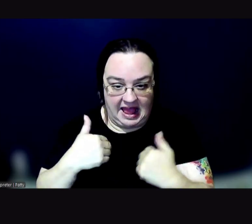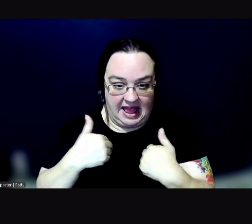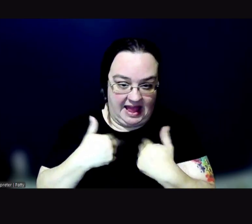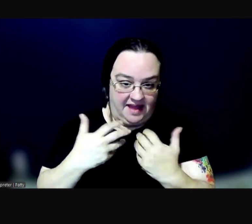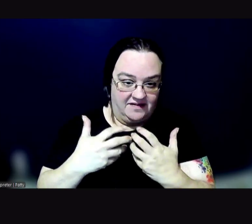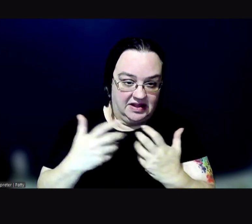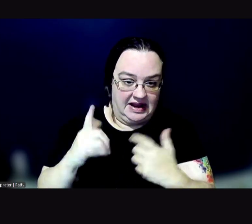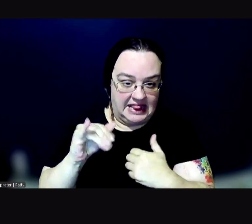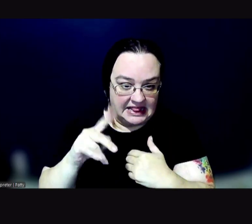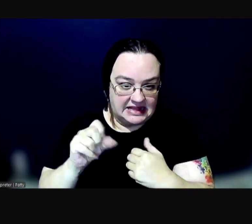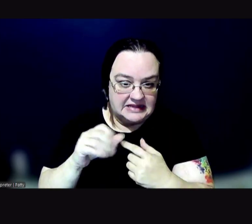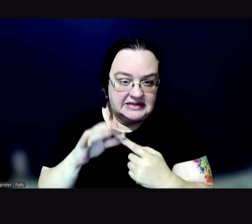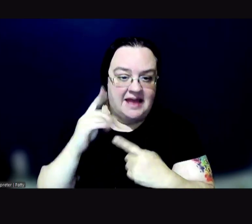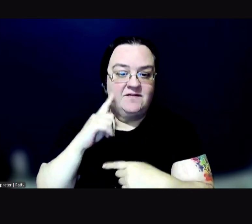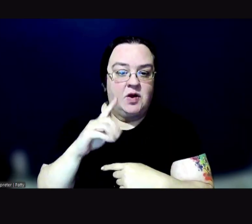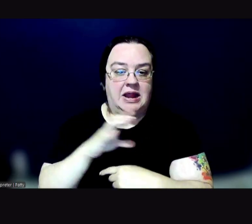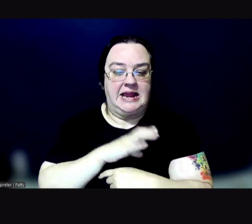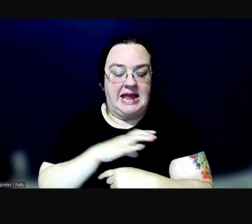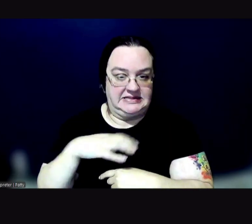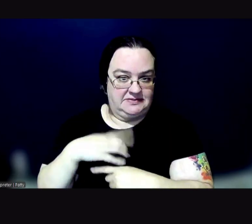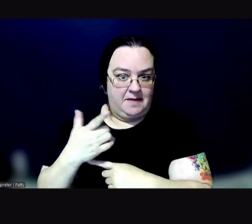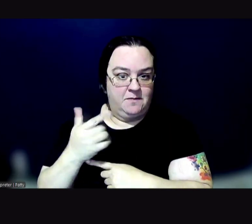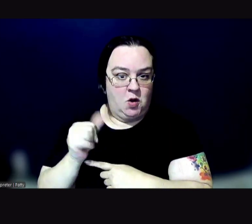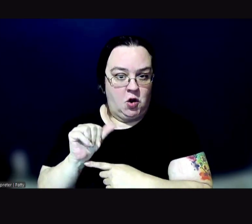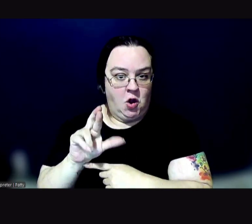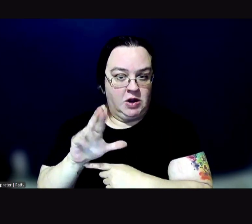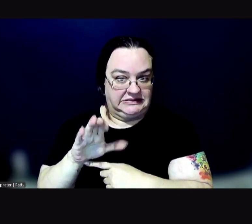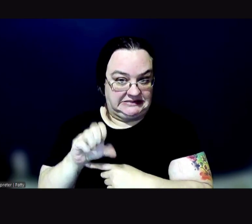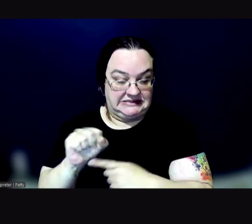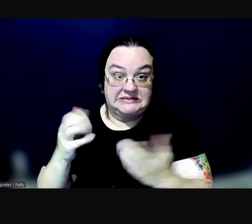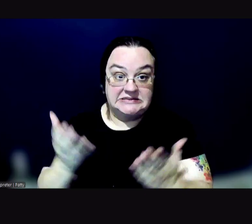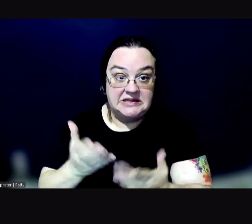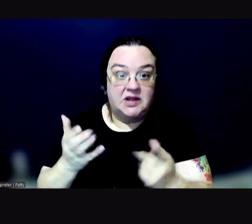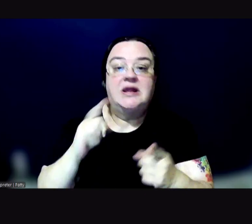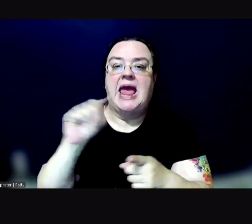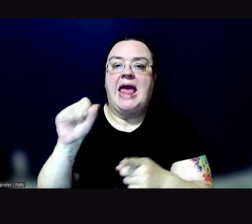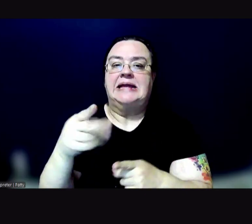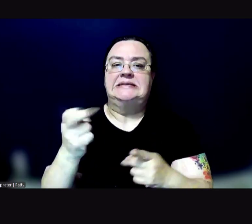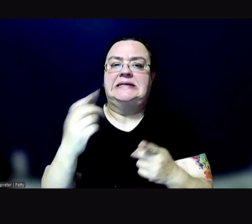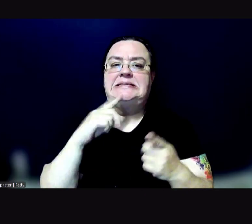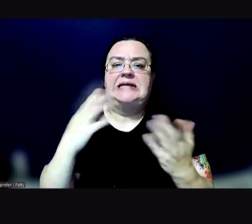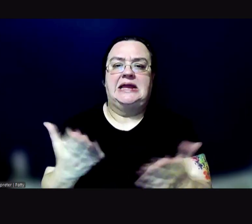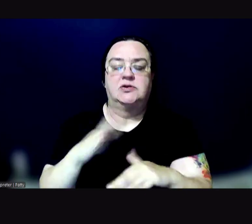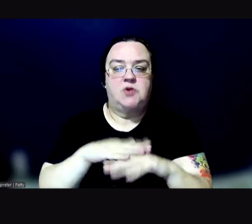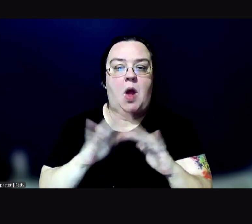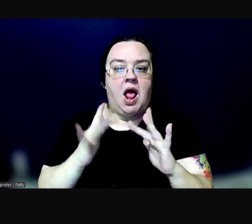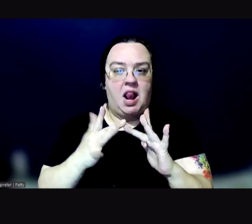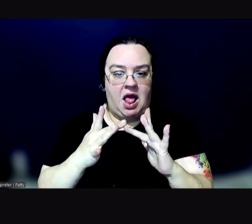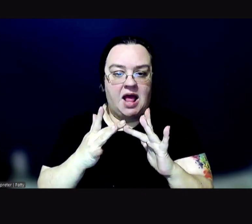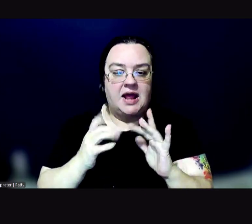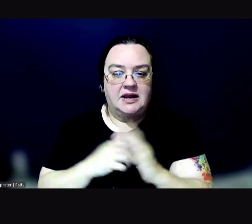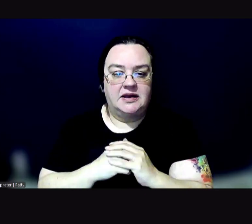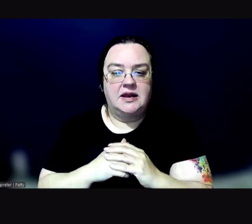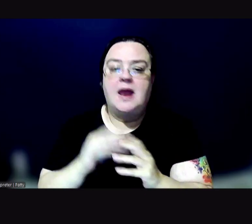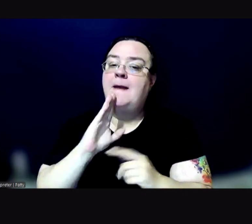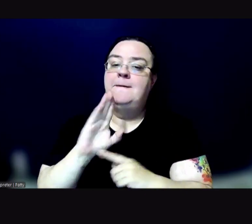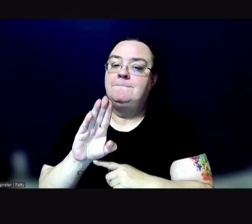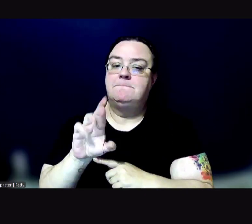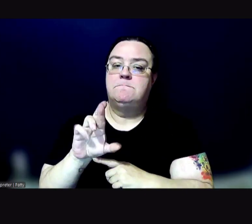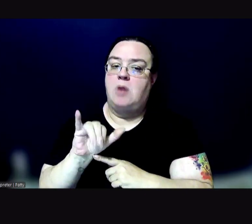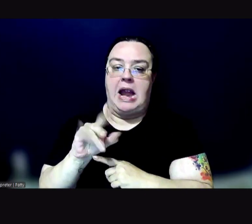there a motion on the And floor? the Garces is here. Thelma? He's online. But Briner is not